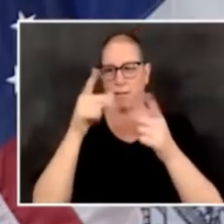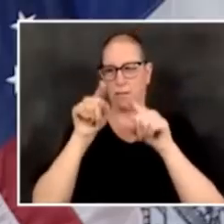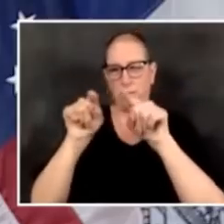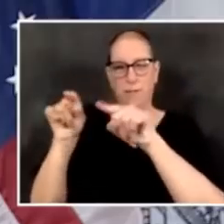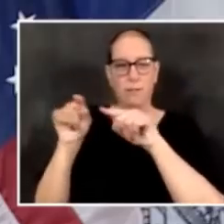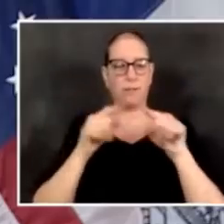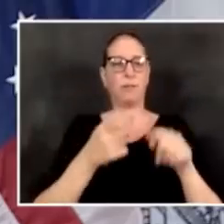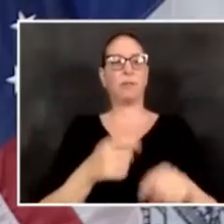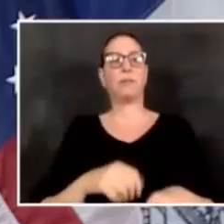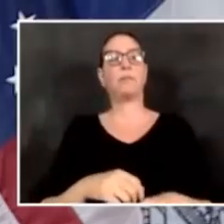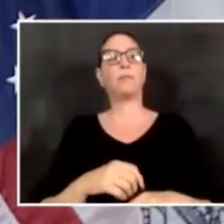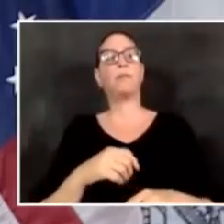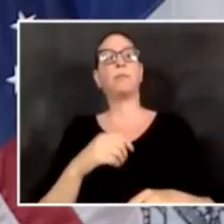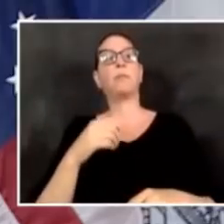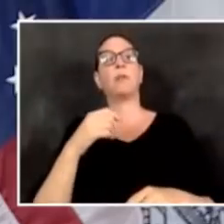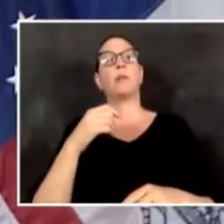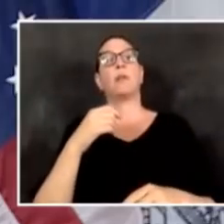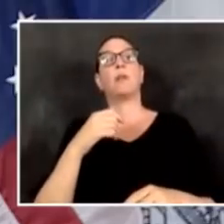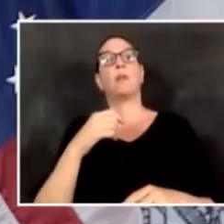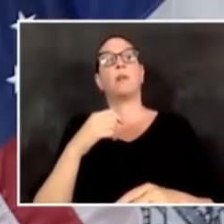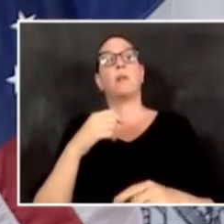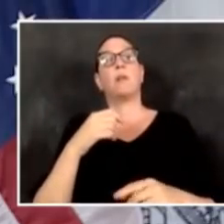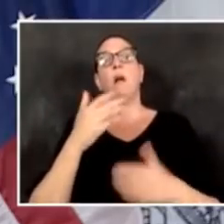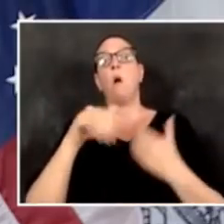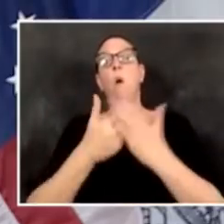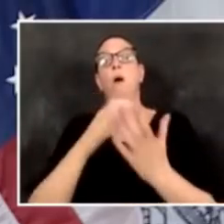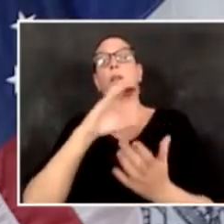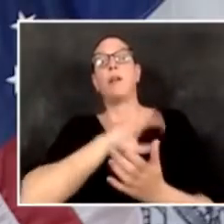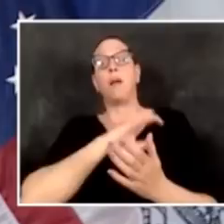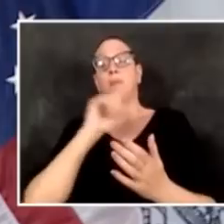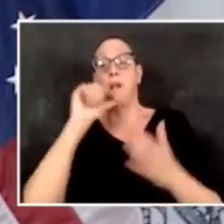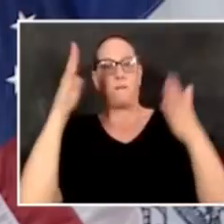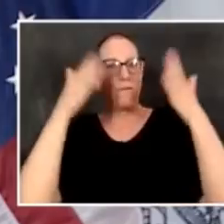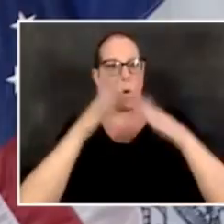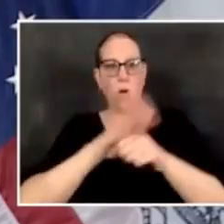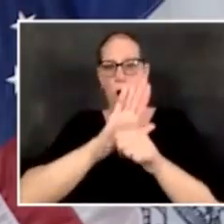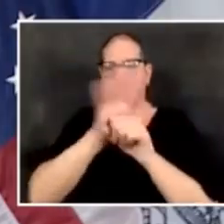This is just some of what we're seeing on the streets.